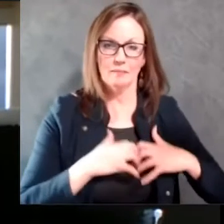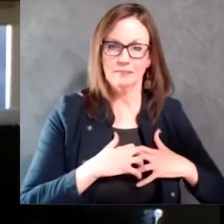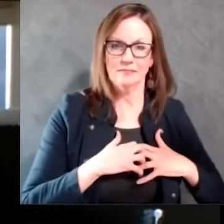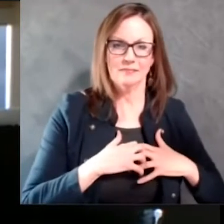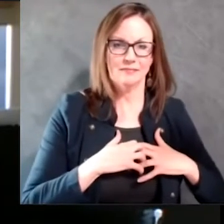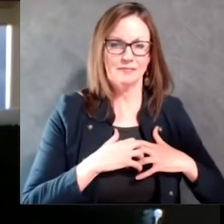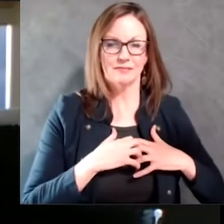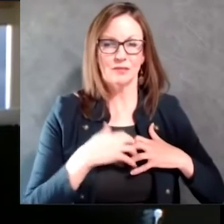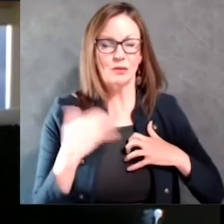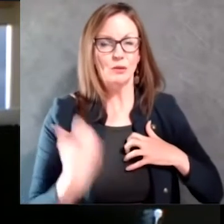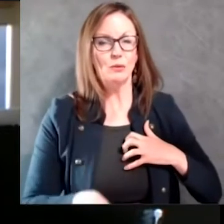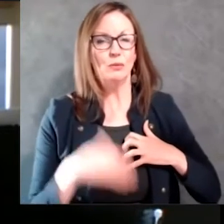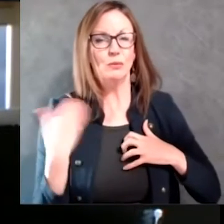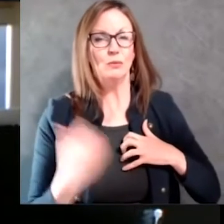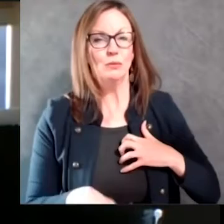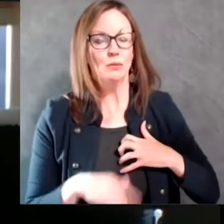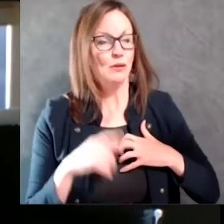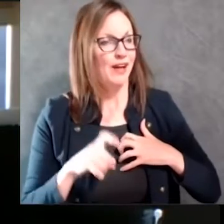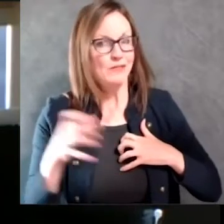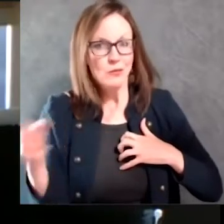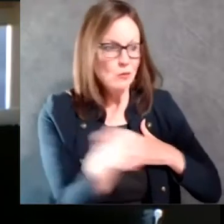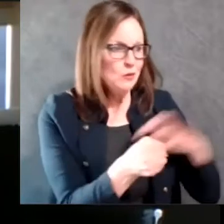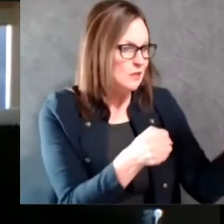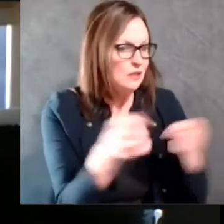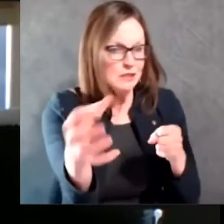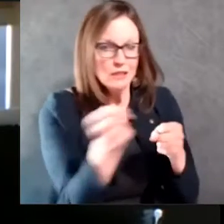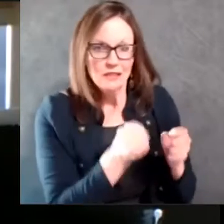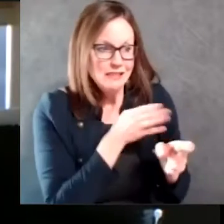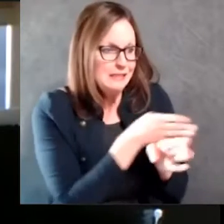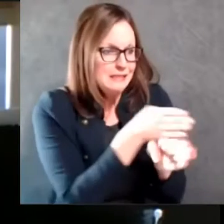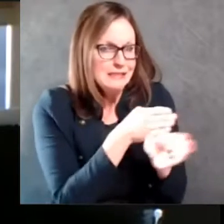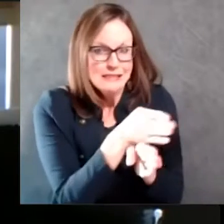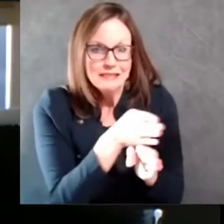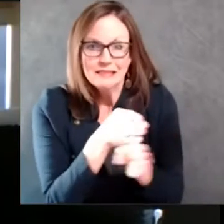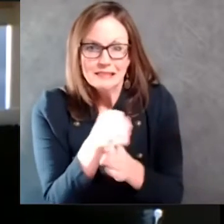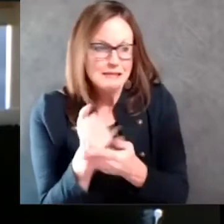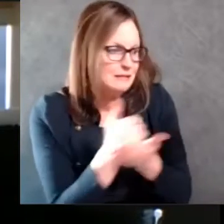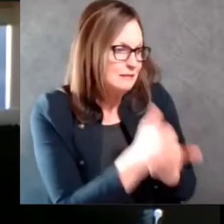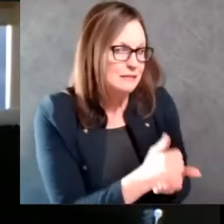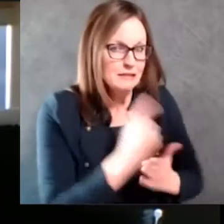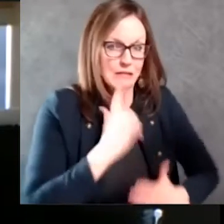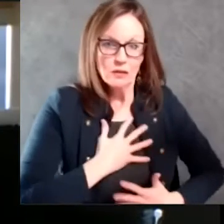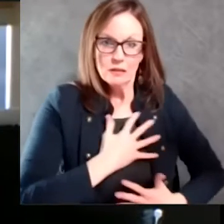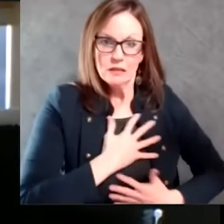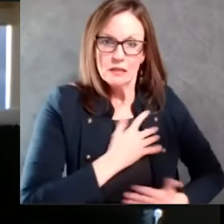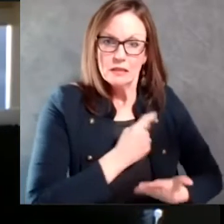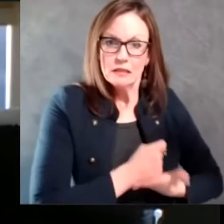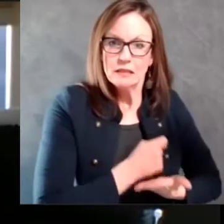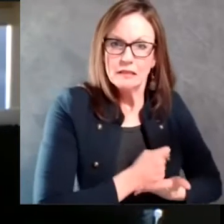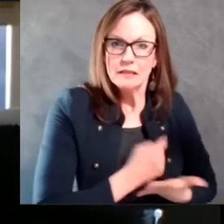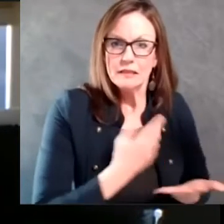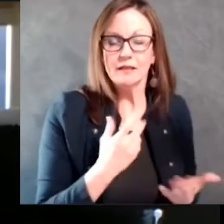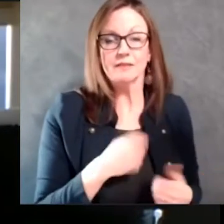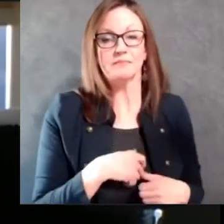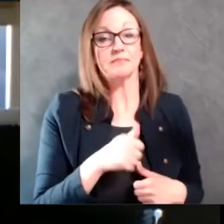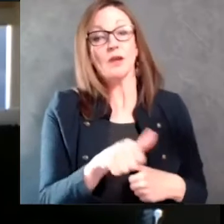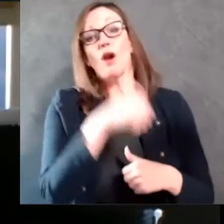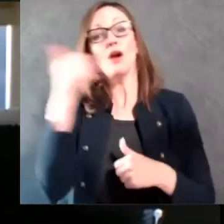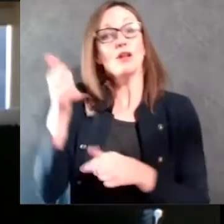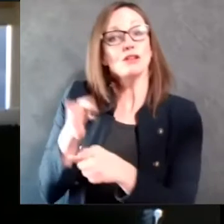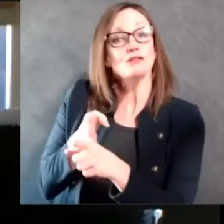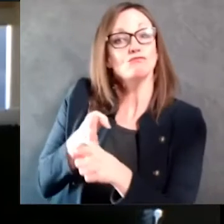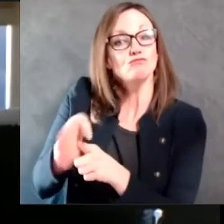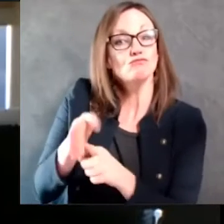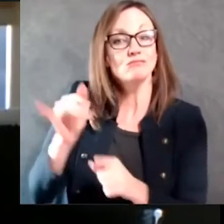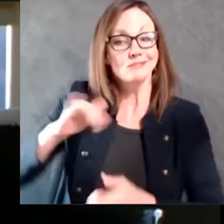be there for the women who need to get mammograms, and the kids who need to be immunized. And so if